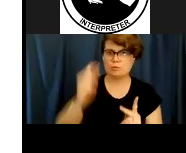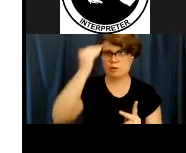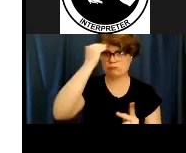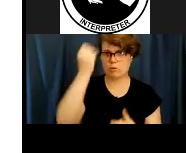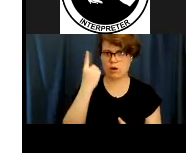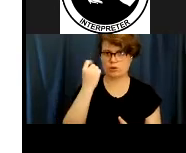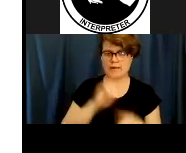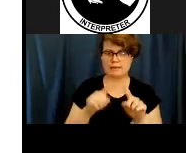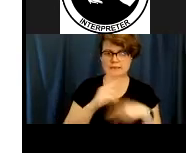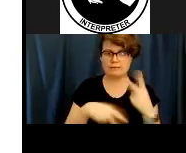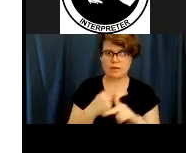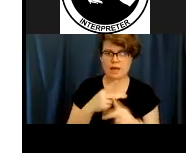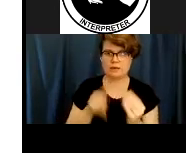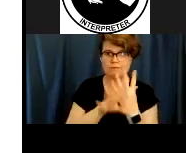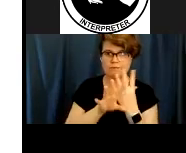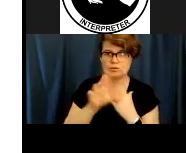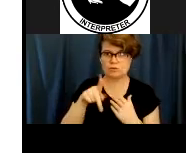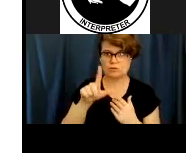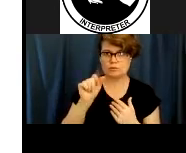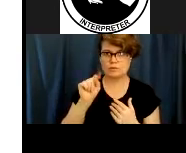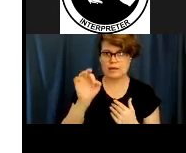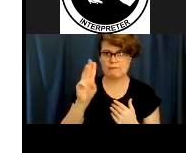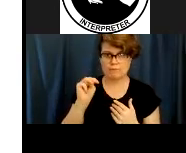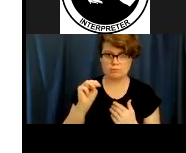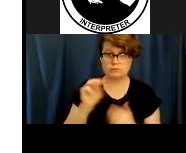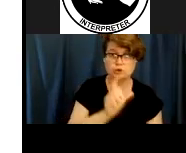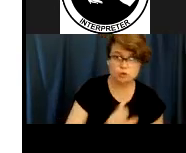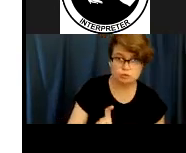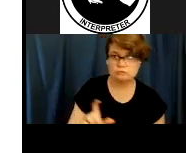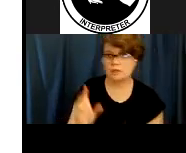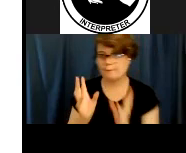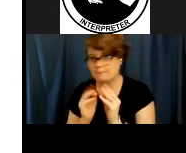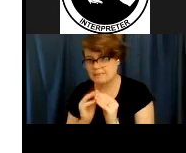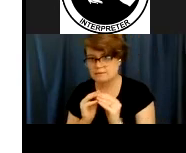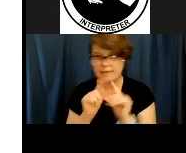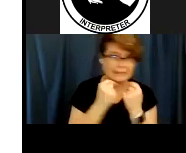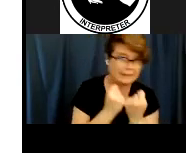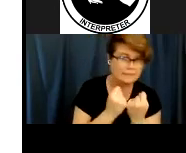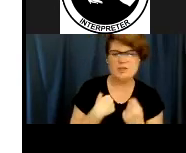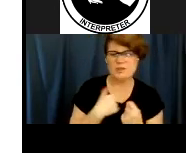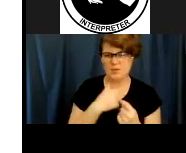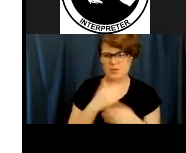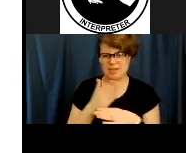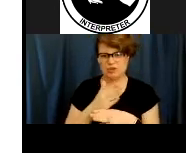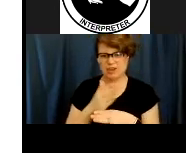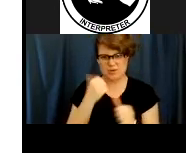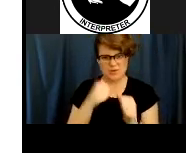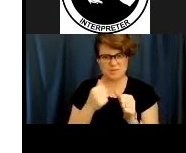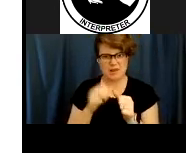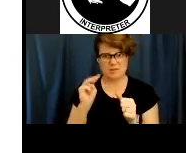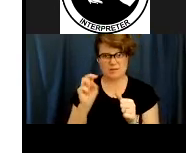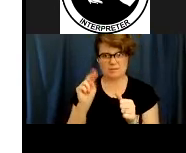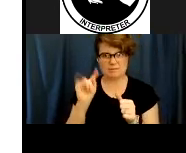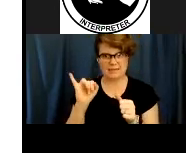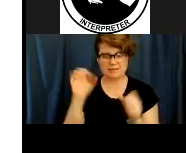the different virtual platforms. In the beginning, we shared the wide variety of virtual platforms we've been